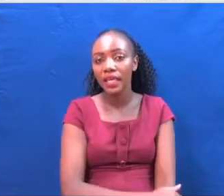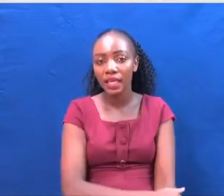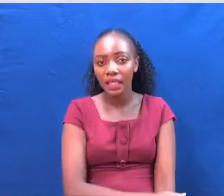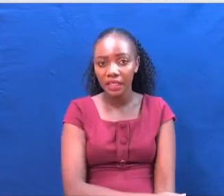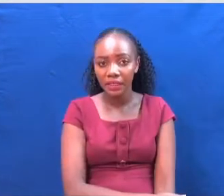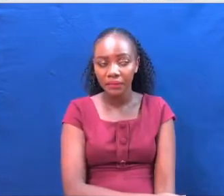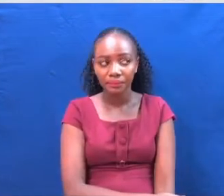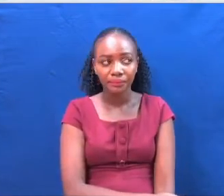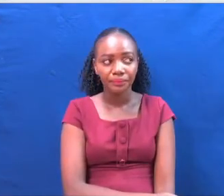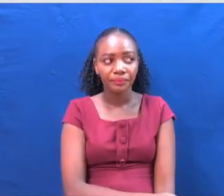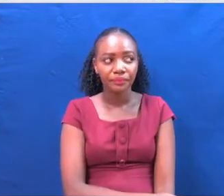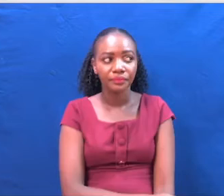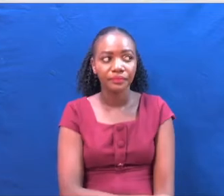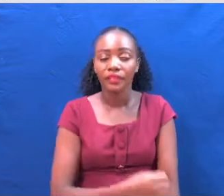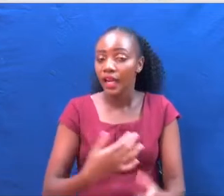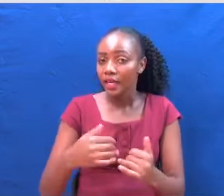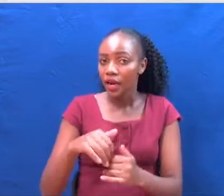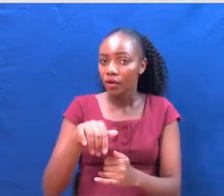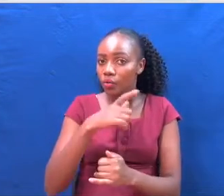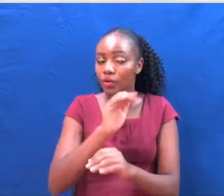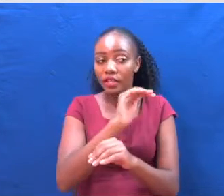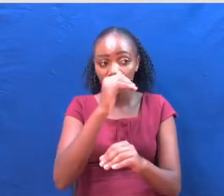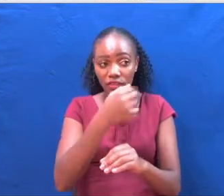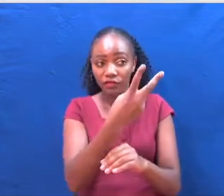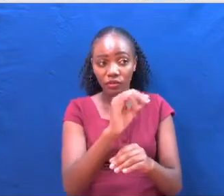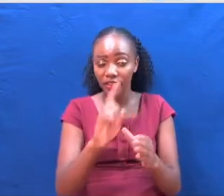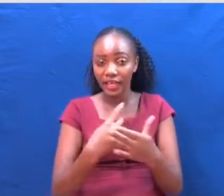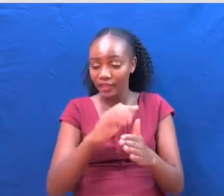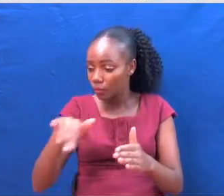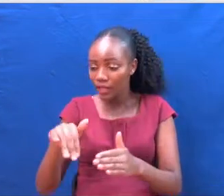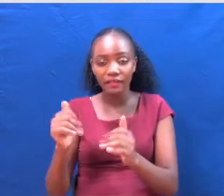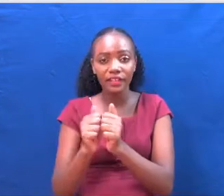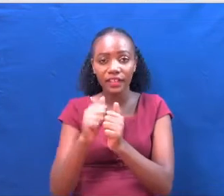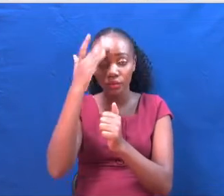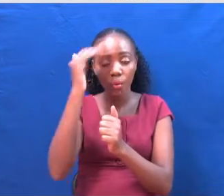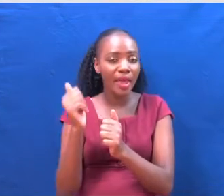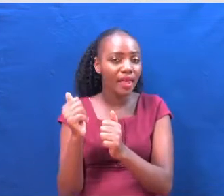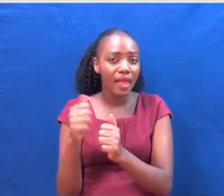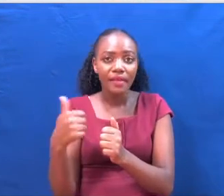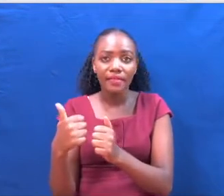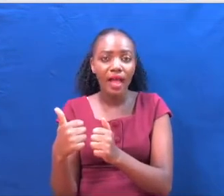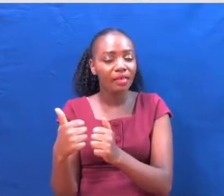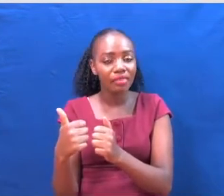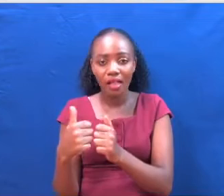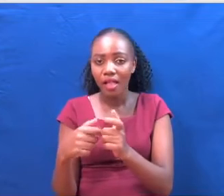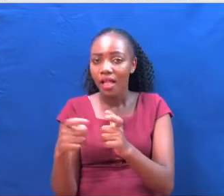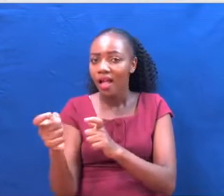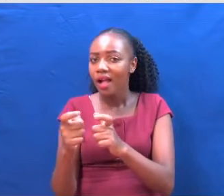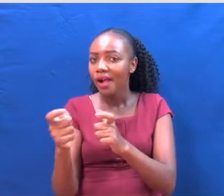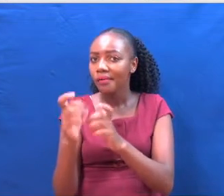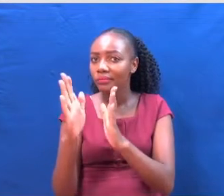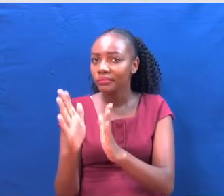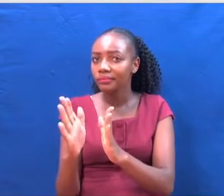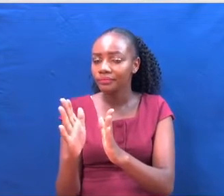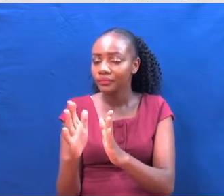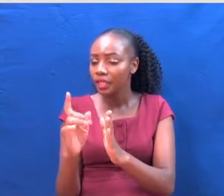have gone for a 20, we left the 10 because now the manufacturers. It was only one manufacturer the